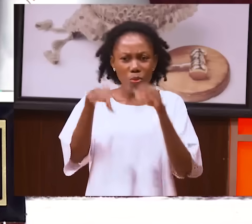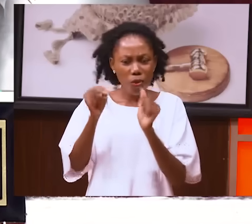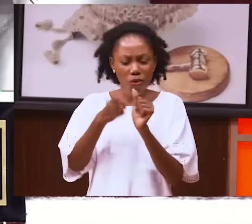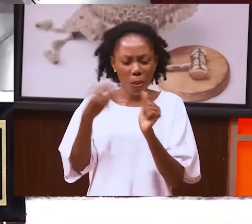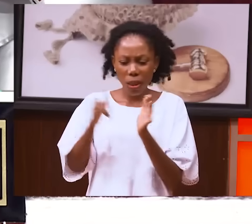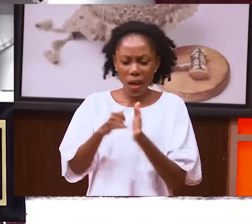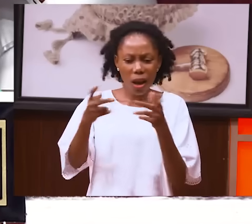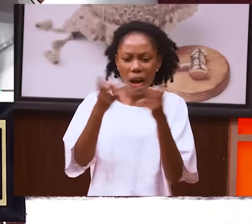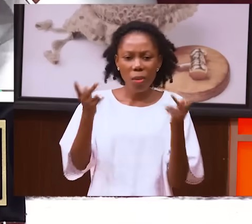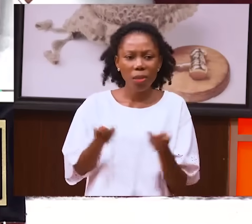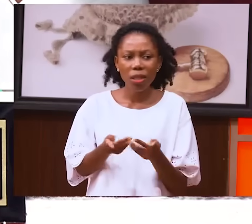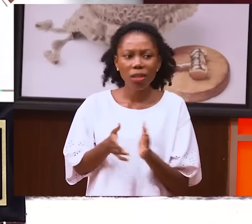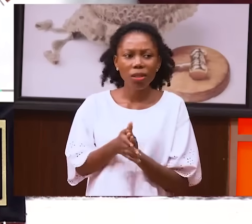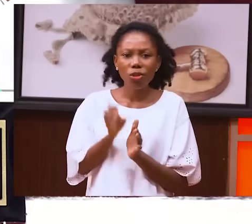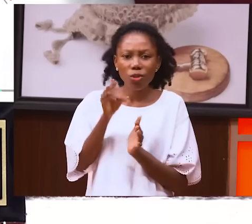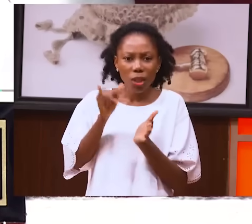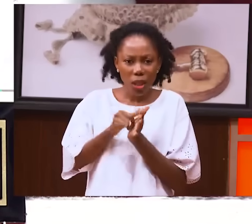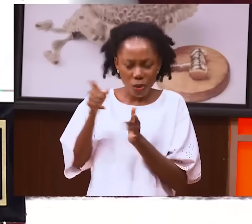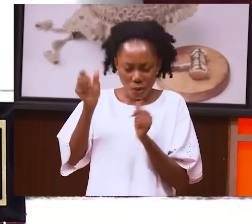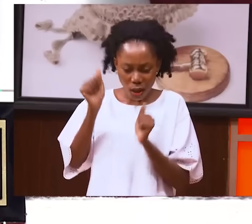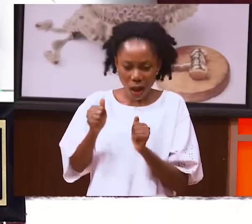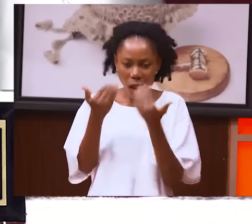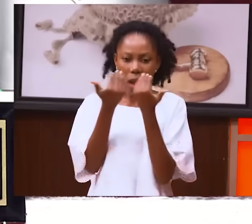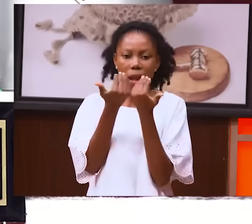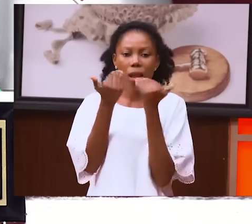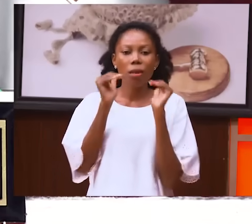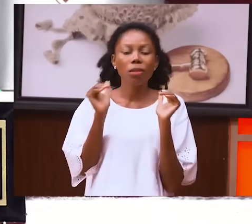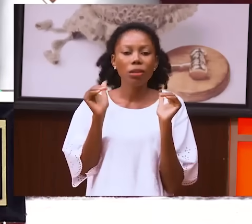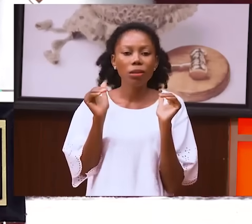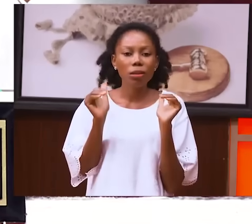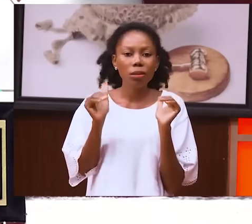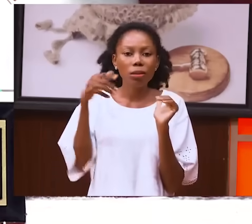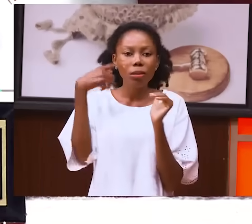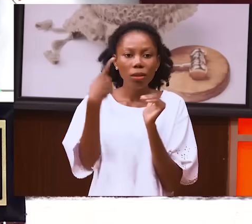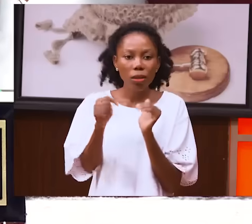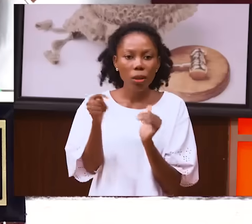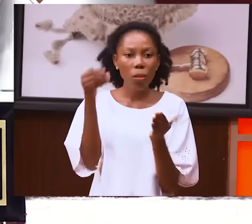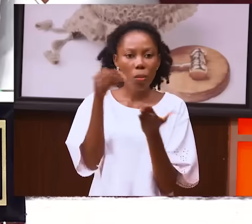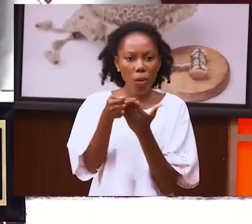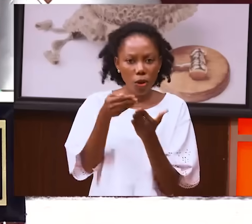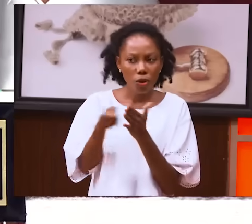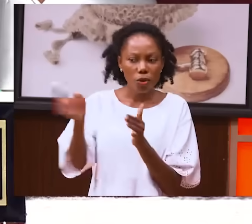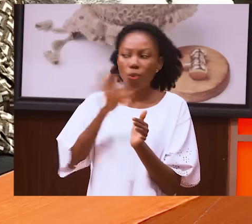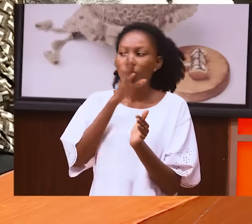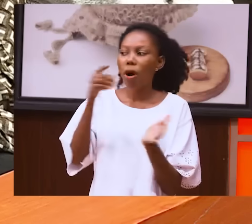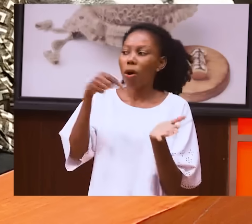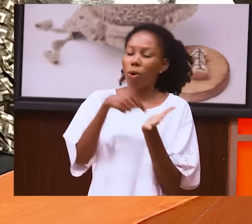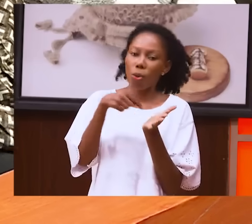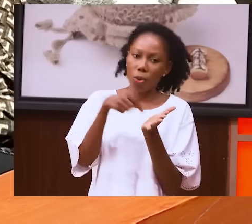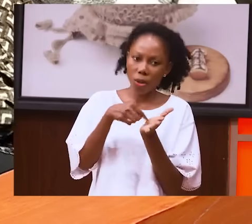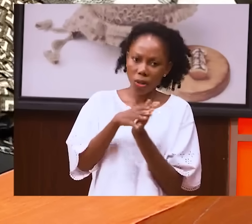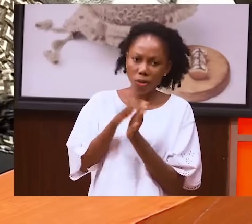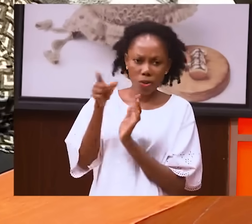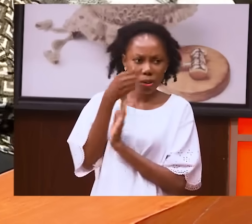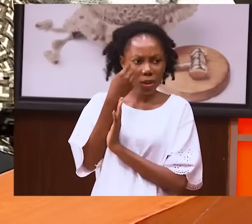premises so that you can limit the sum of money you will be owing. Do you